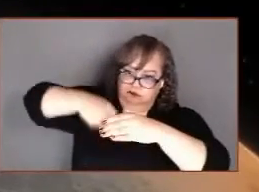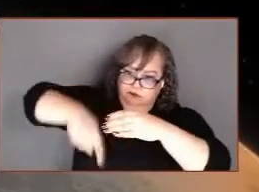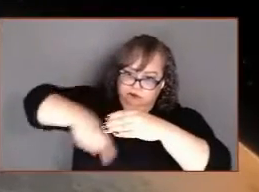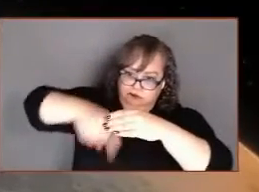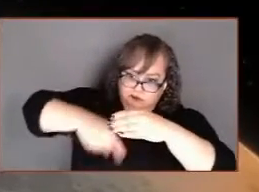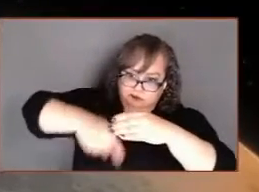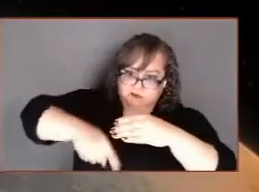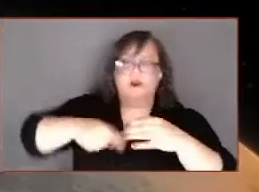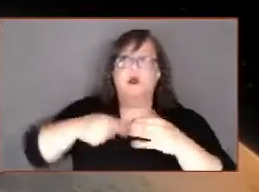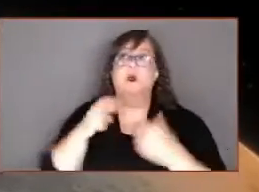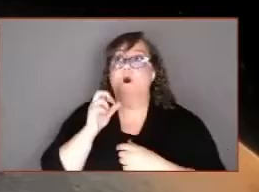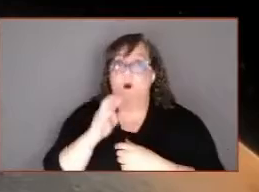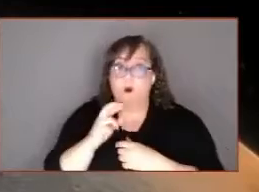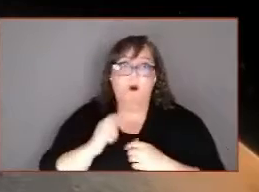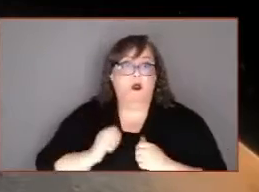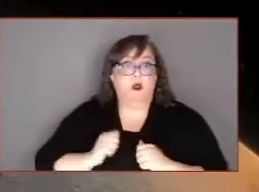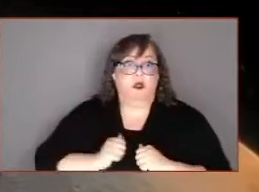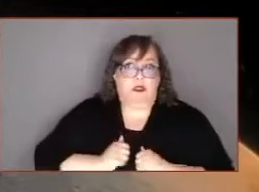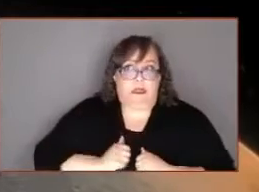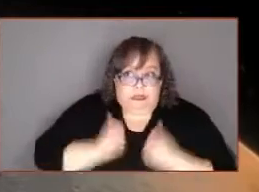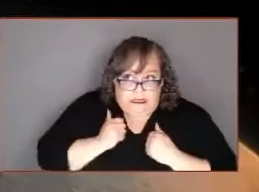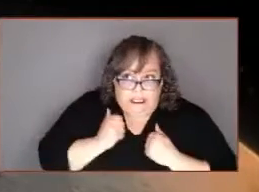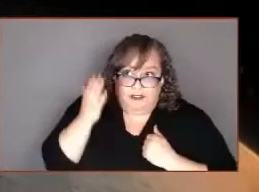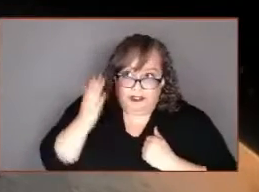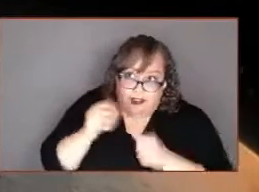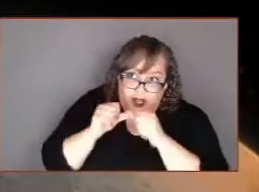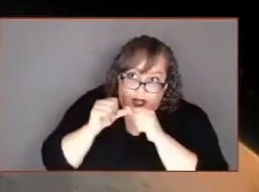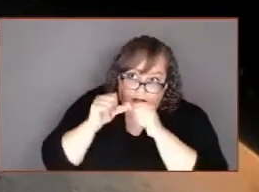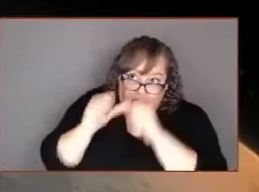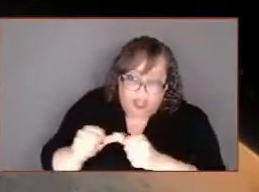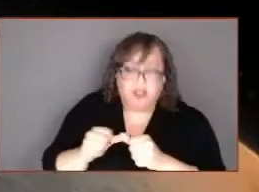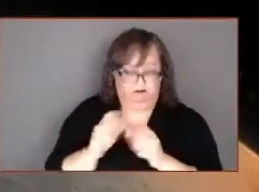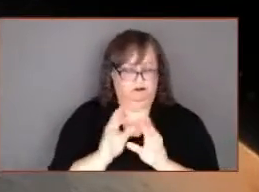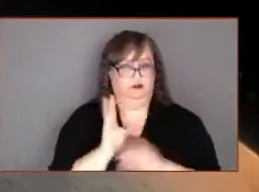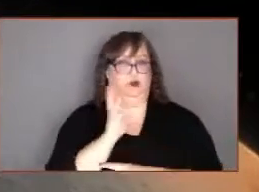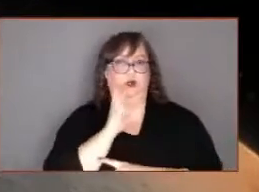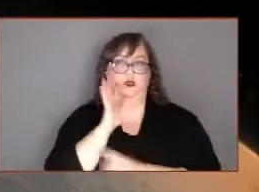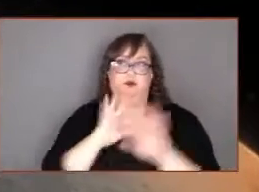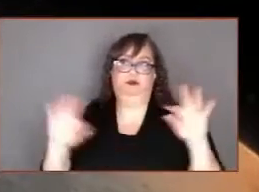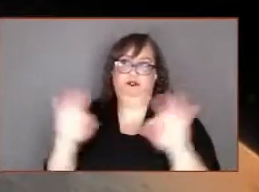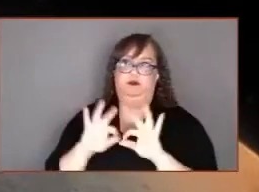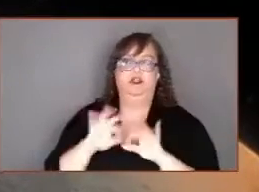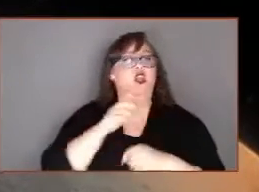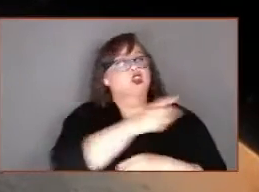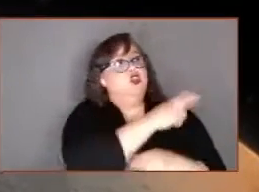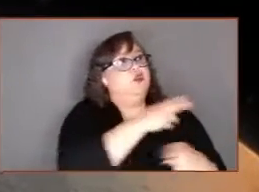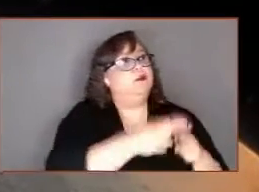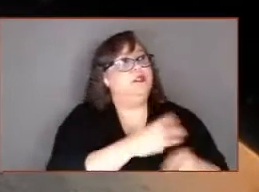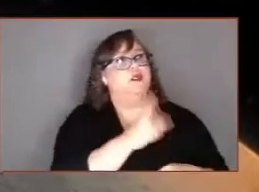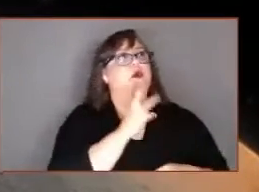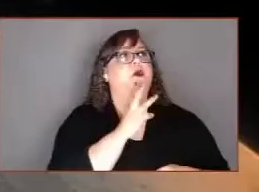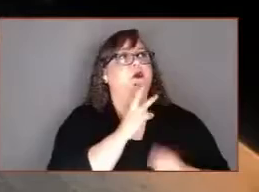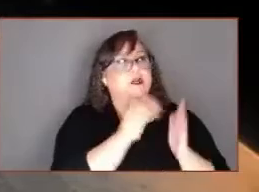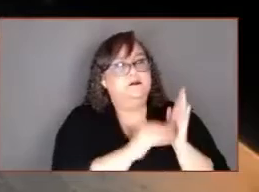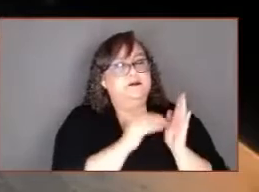essential. And we keep mentioning water. So what do we know so far about water on the moon and on